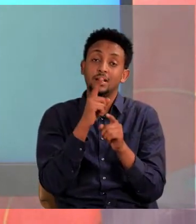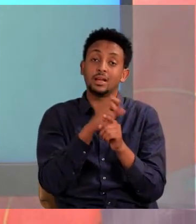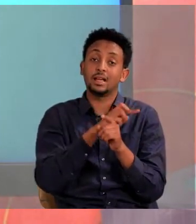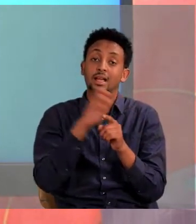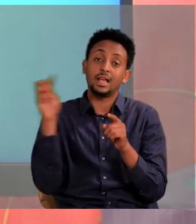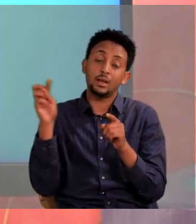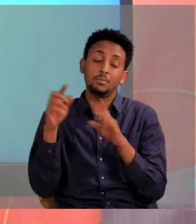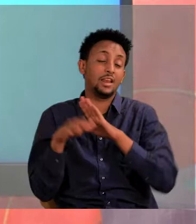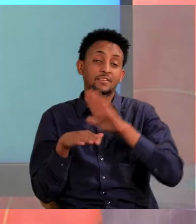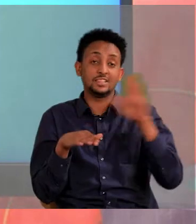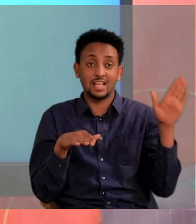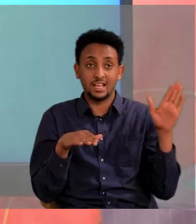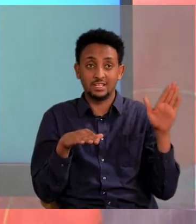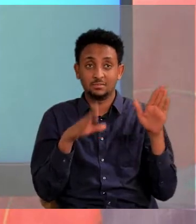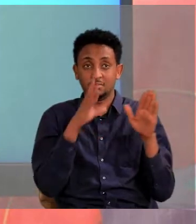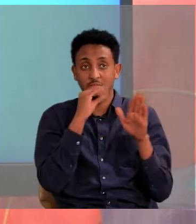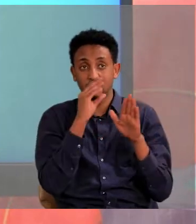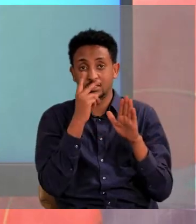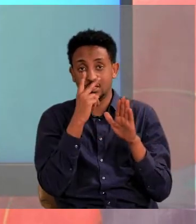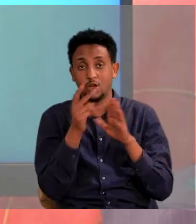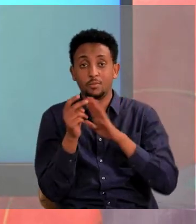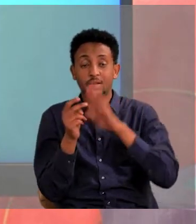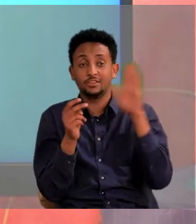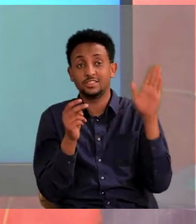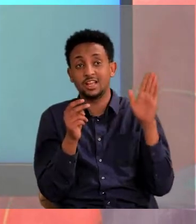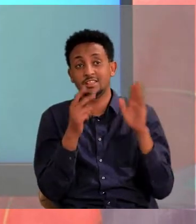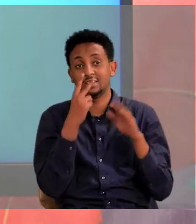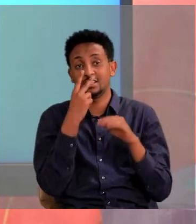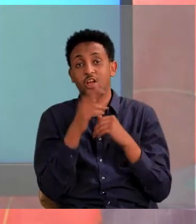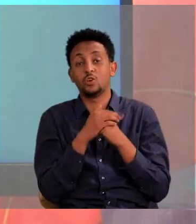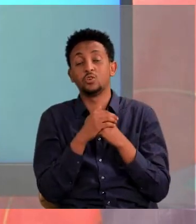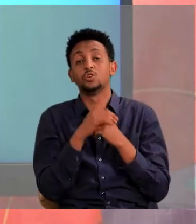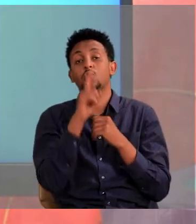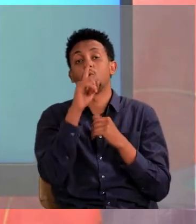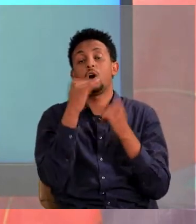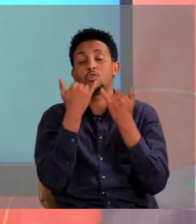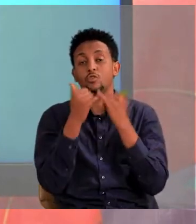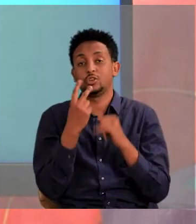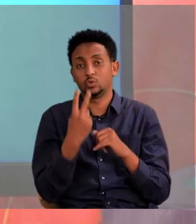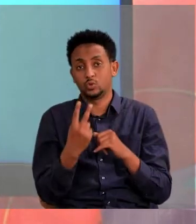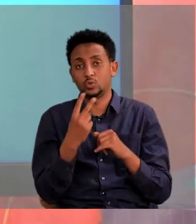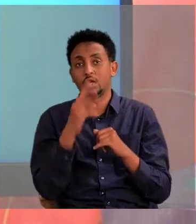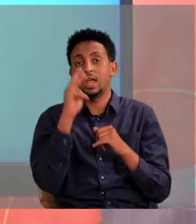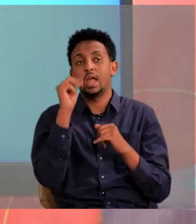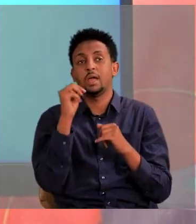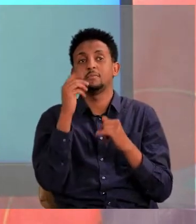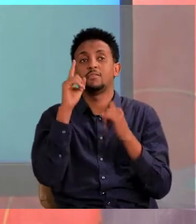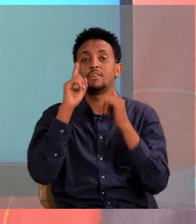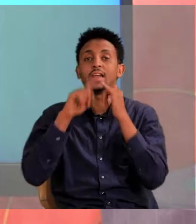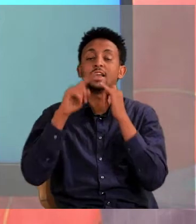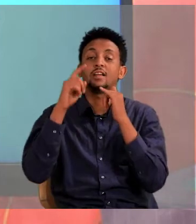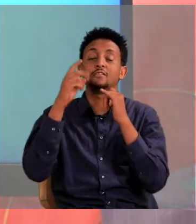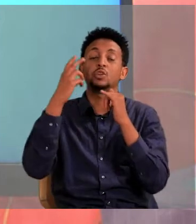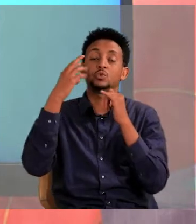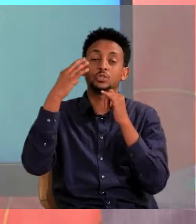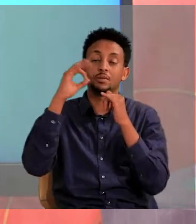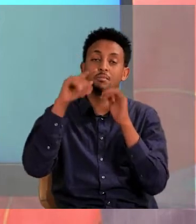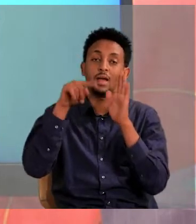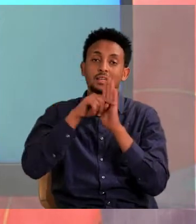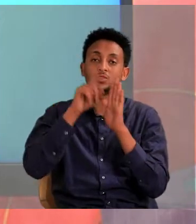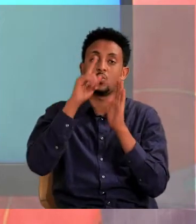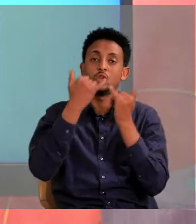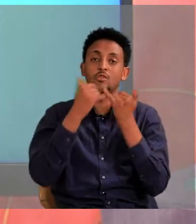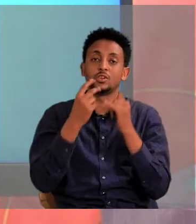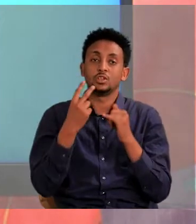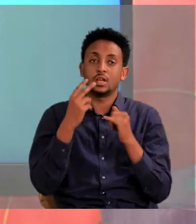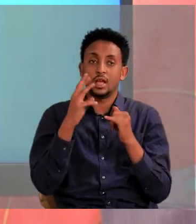or on the left side of this, we can rearrange those things, 1 over 2 m the final velocity squared minus 1